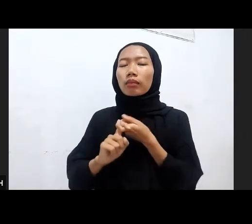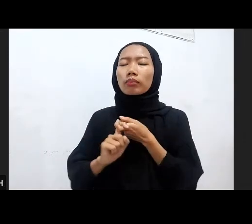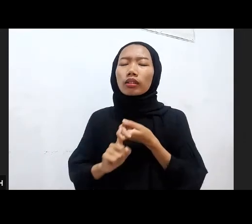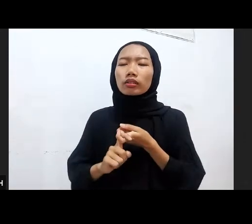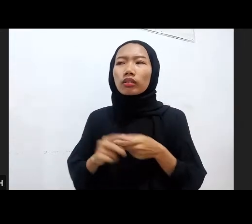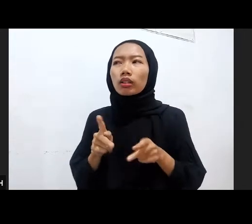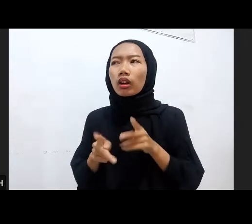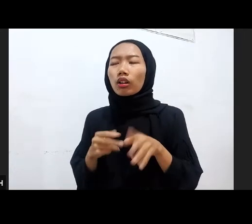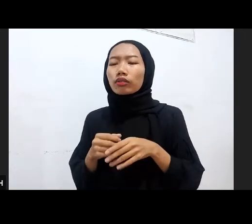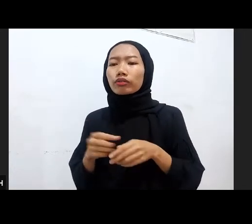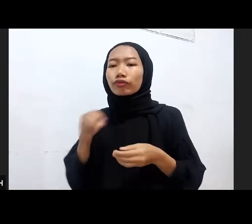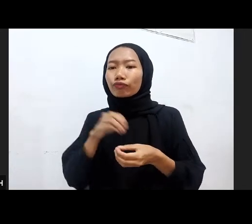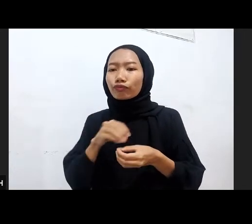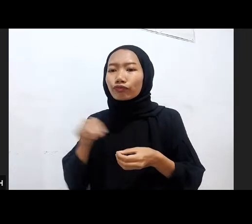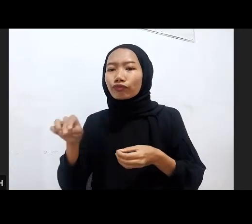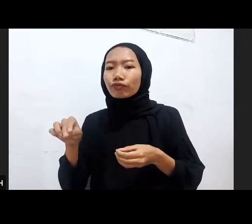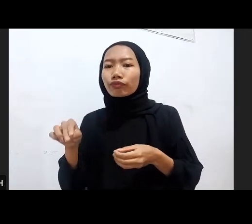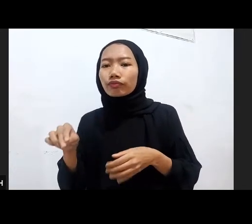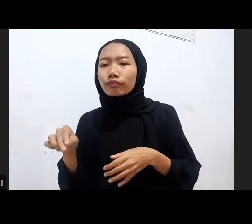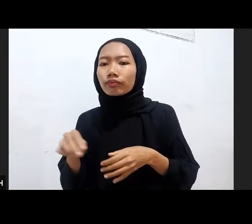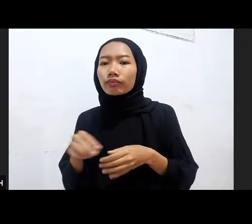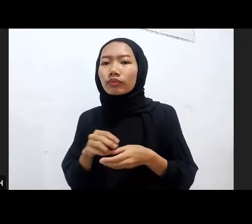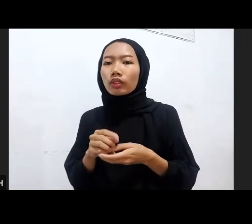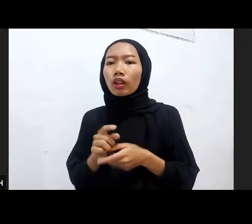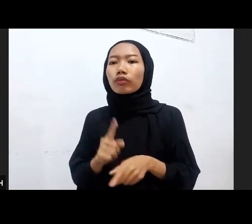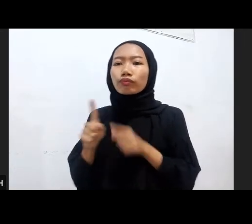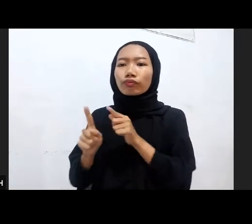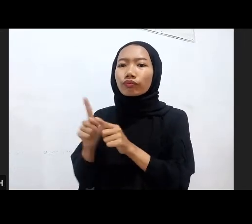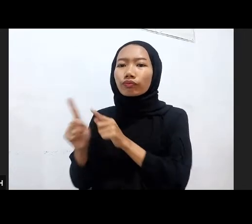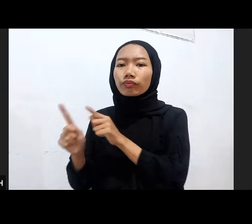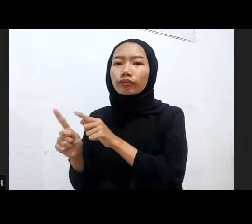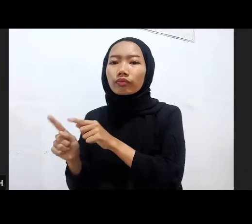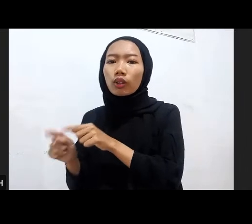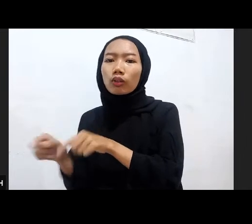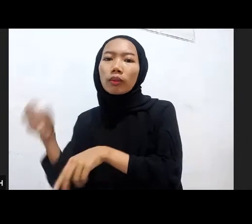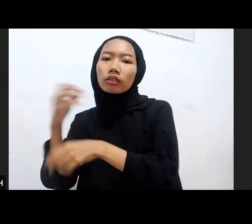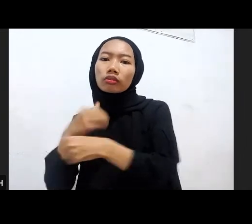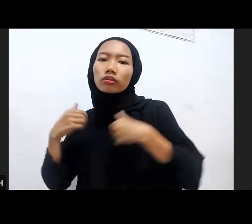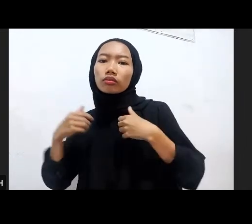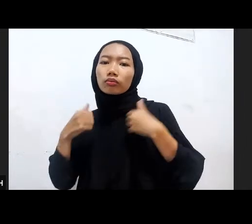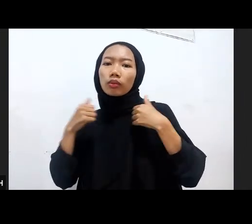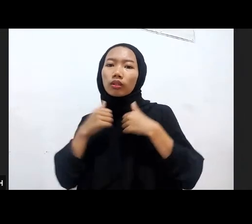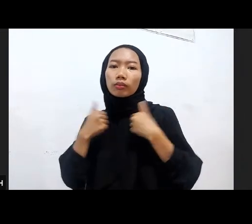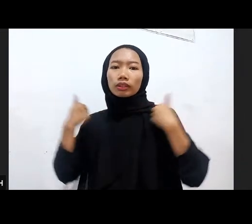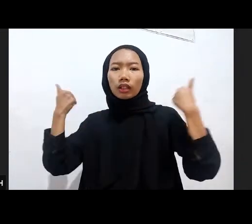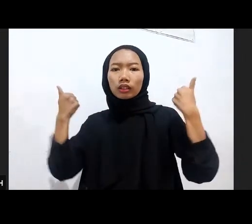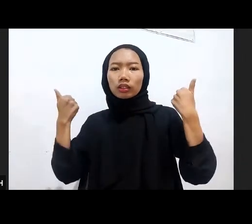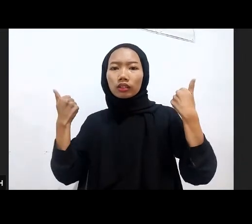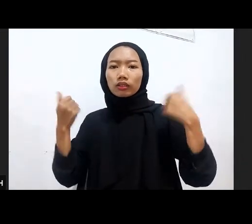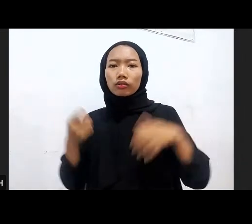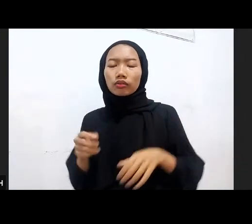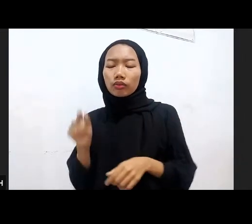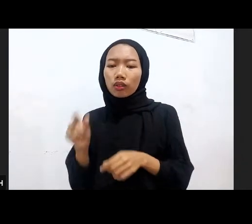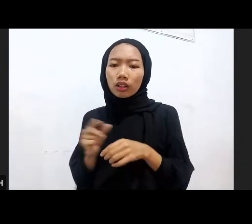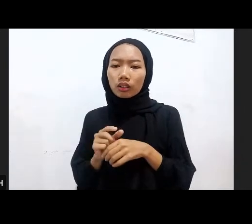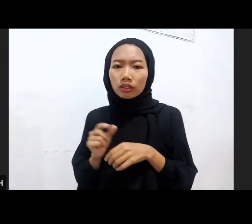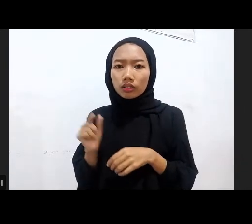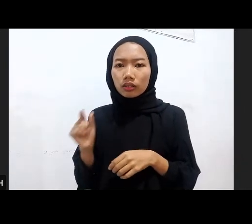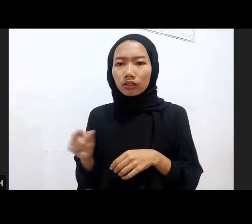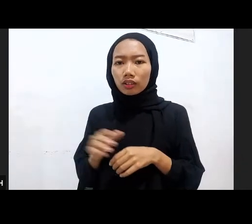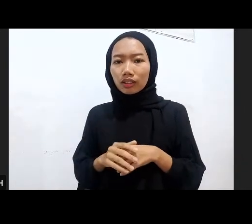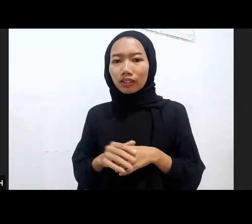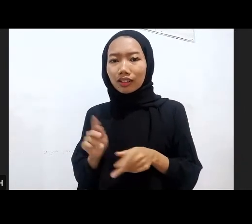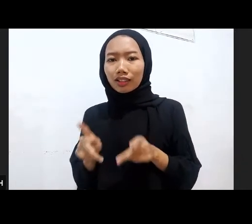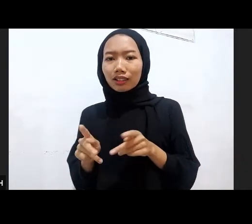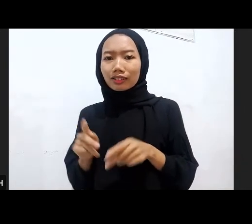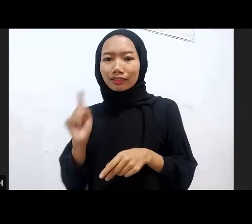will say, well, you don't want to be resuscitated, do you? Because we have an ableist attitude within our society, which